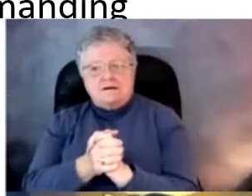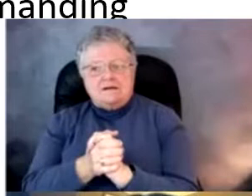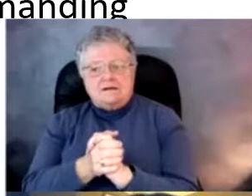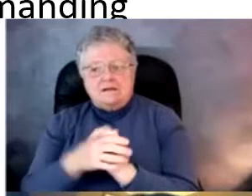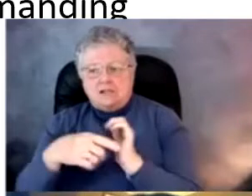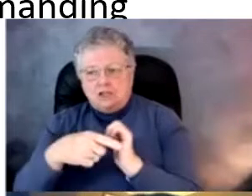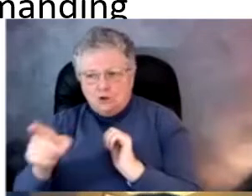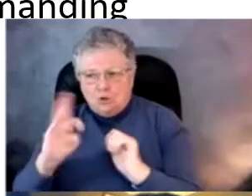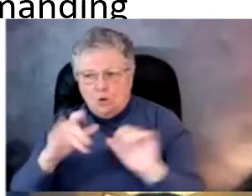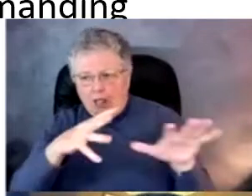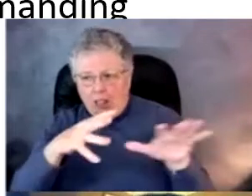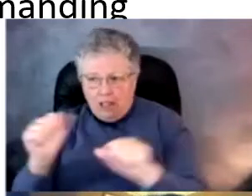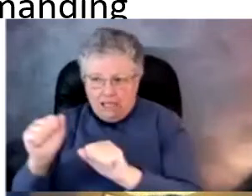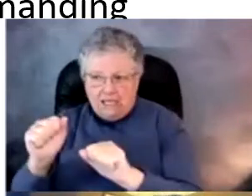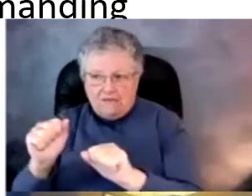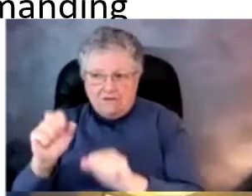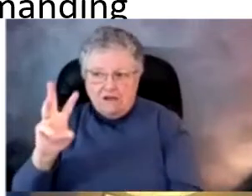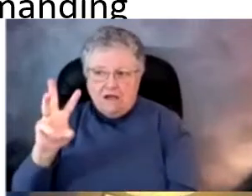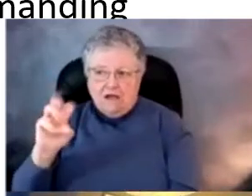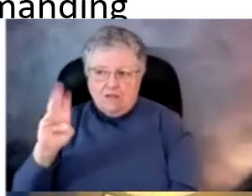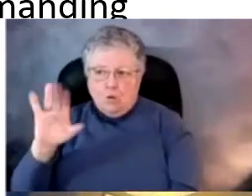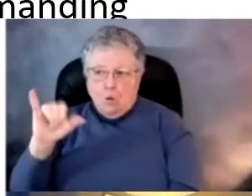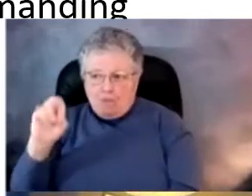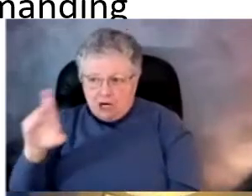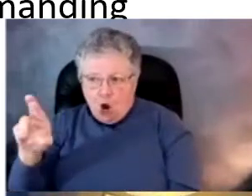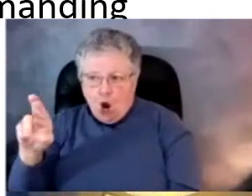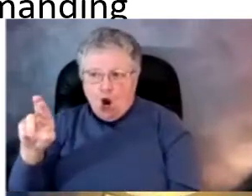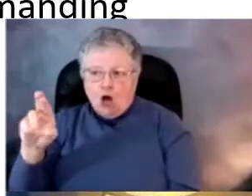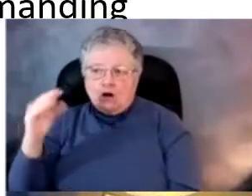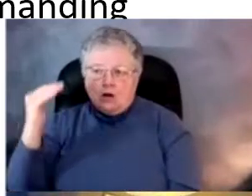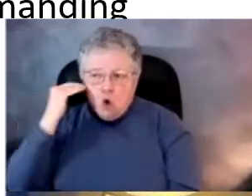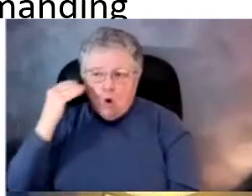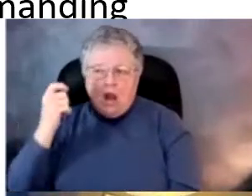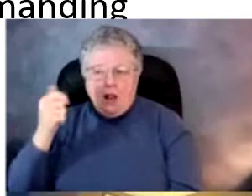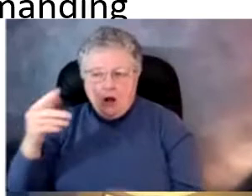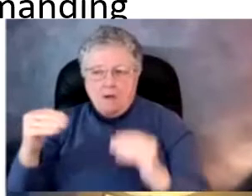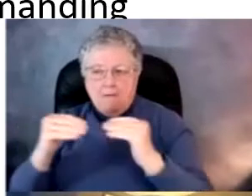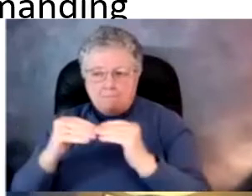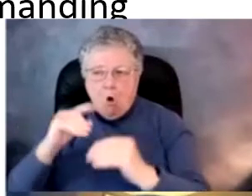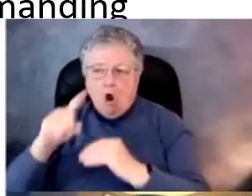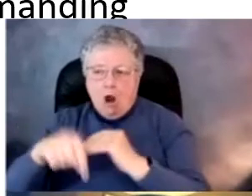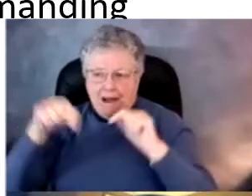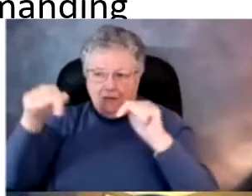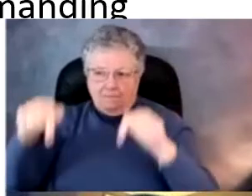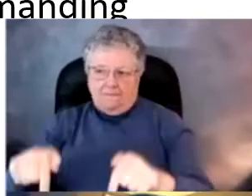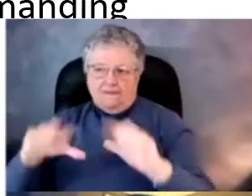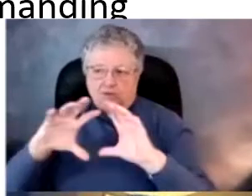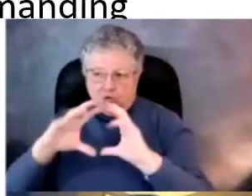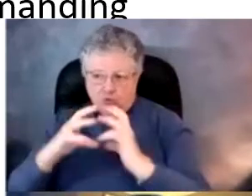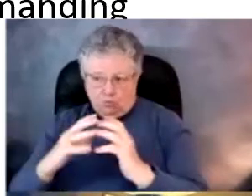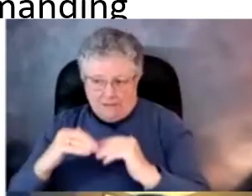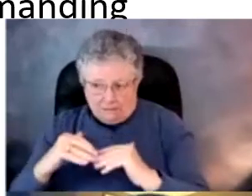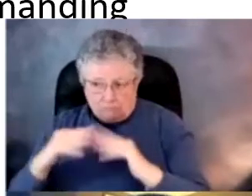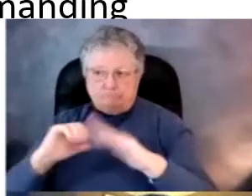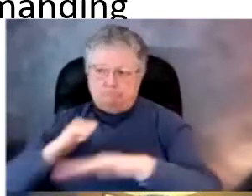you'll leave this webinar presentation knowing a little bit more about the group that's formed and how you can